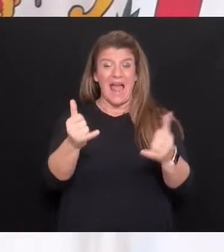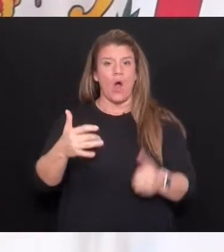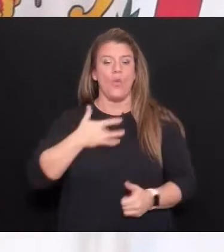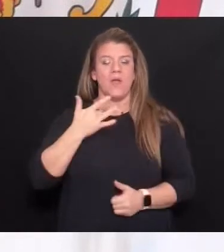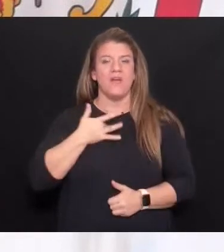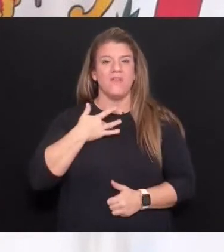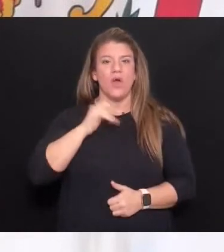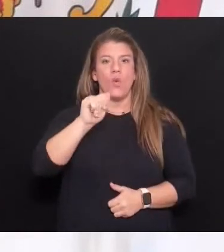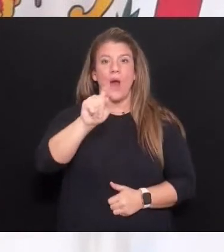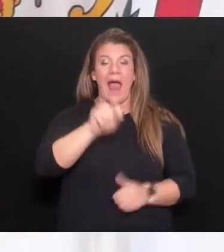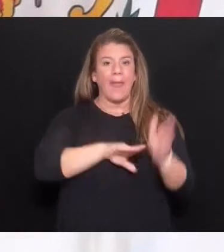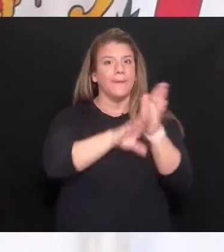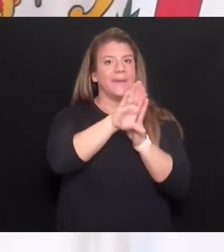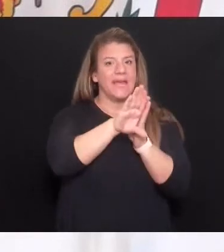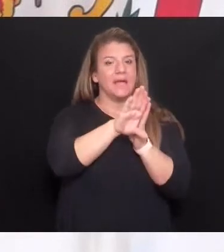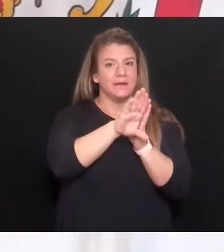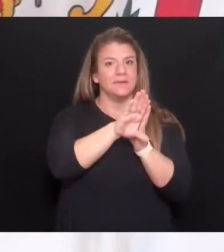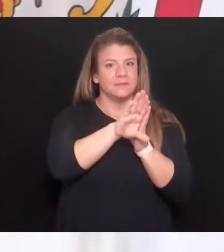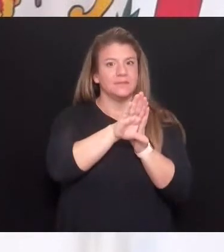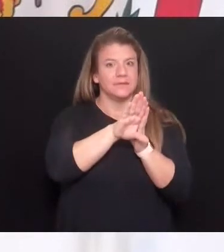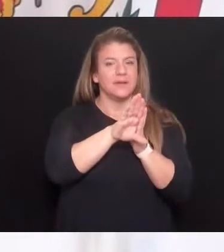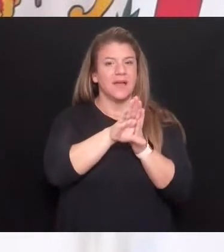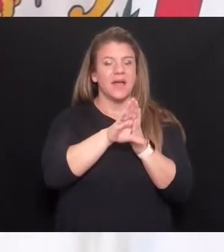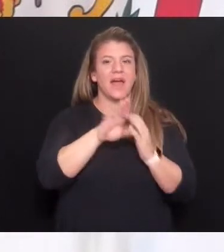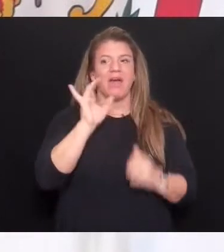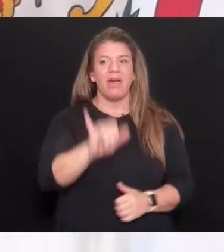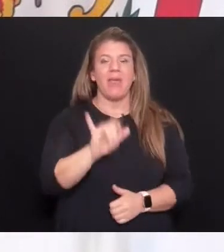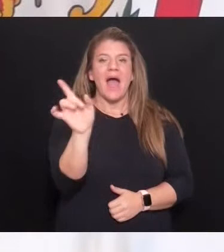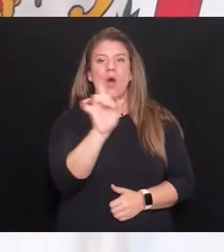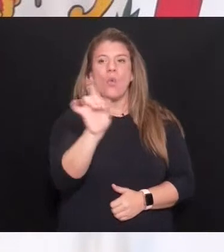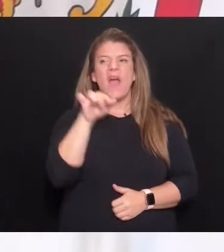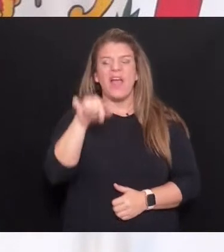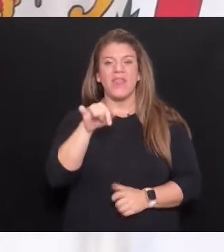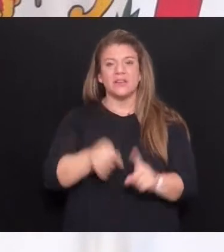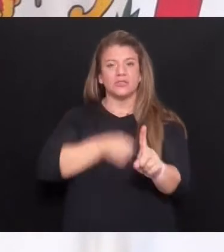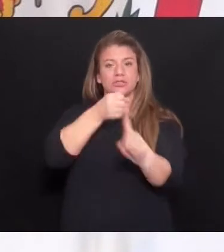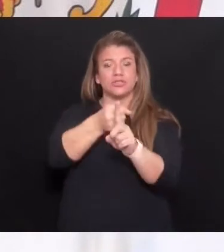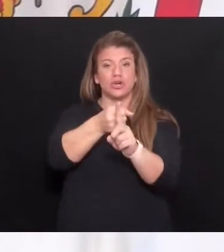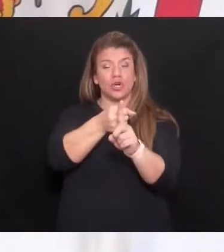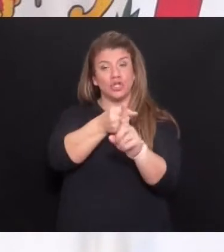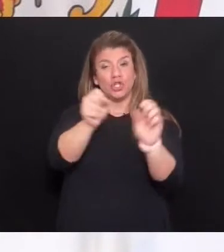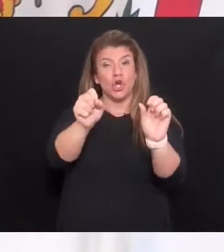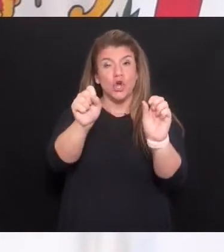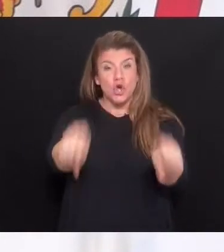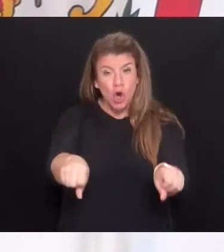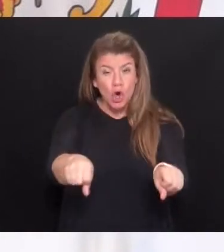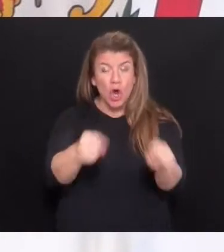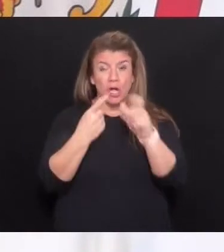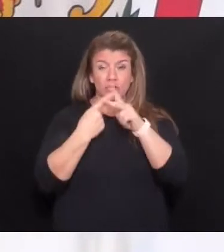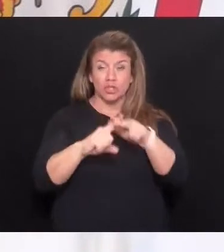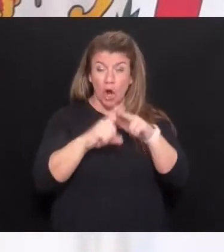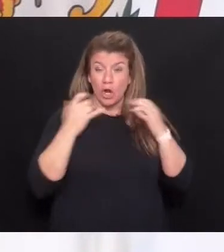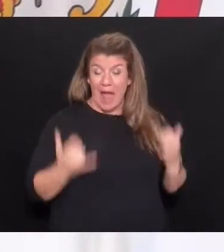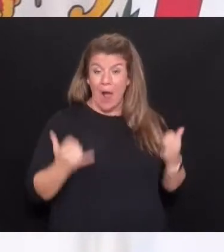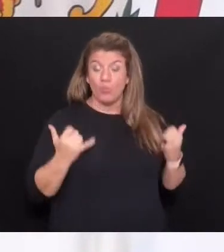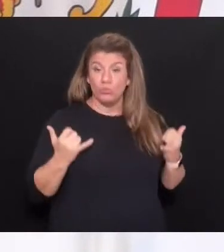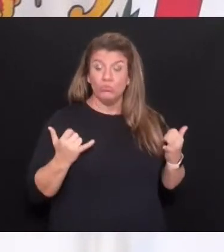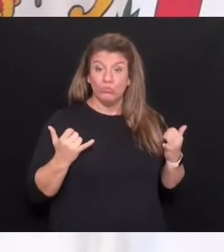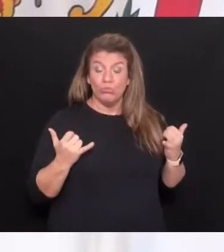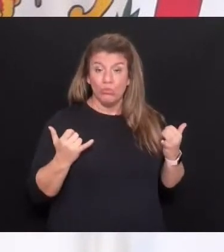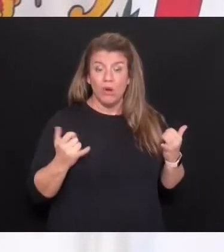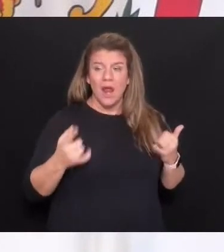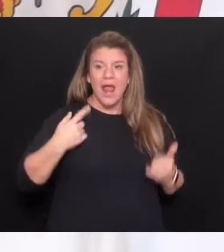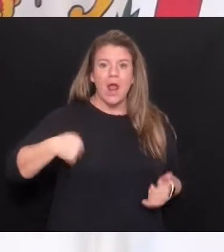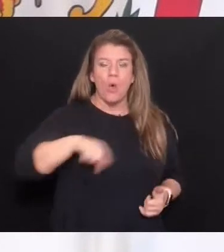peak level to where, this surge could very well start down, and we're very,